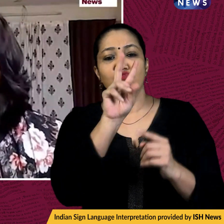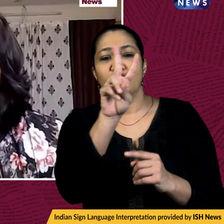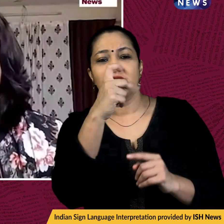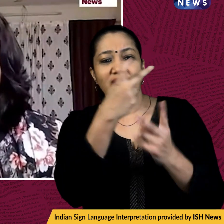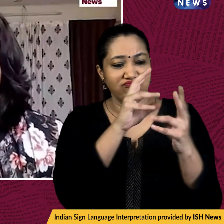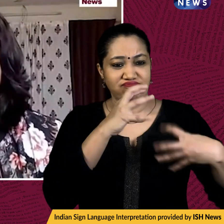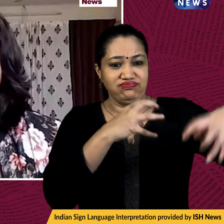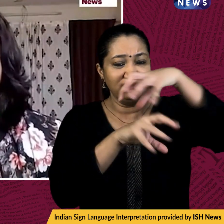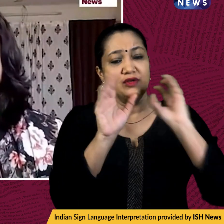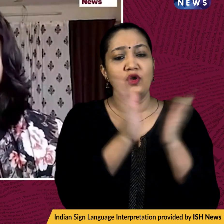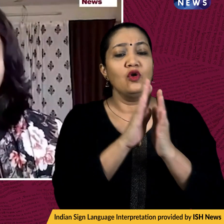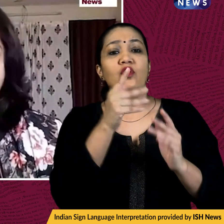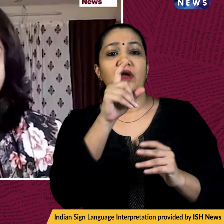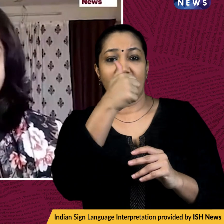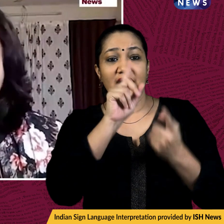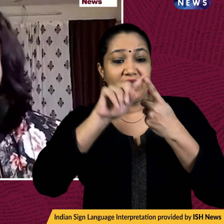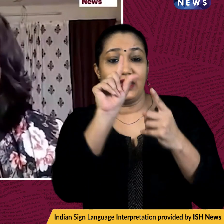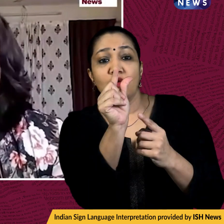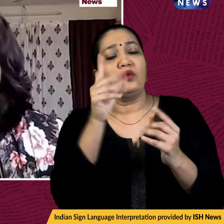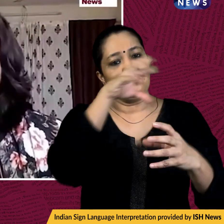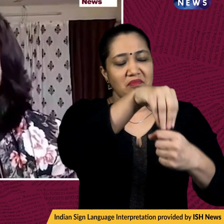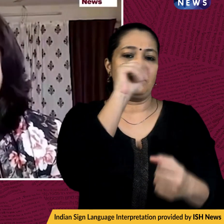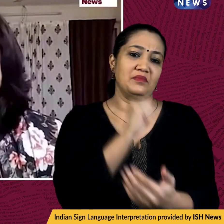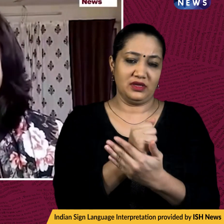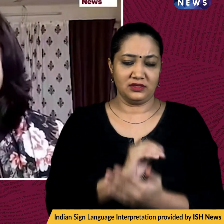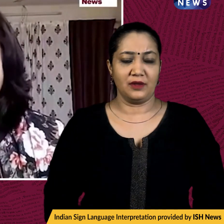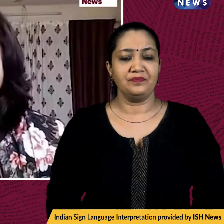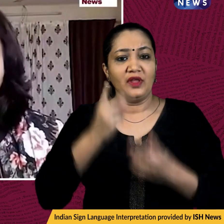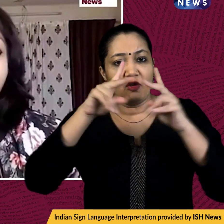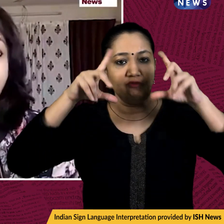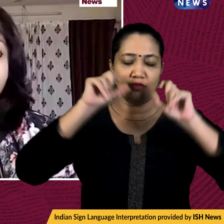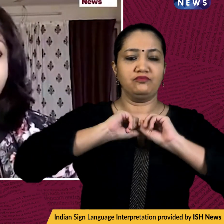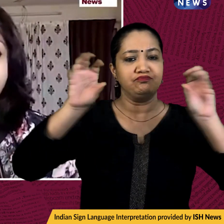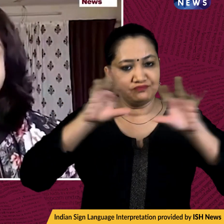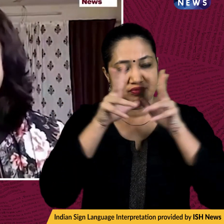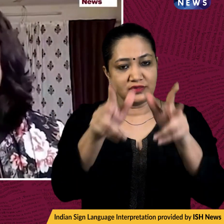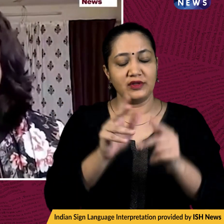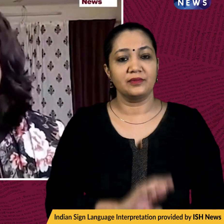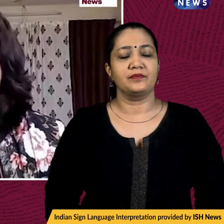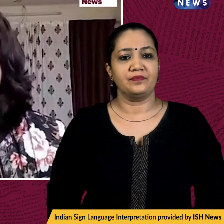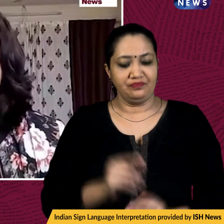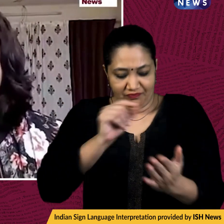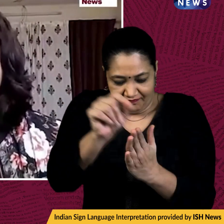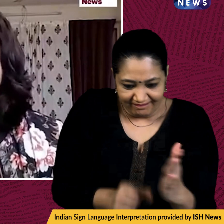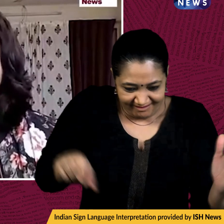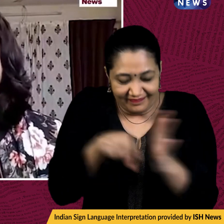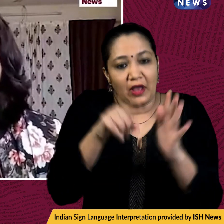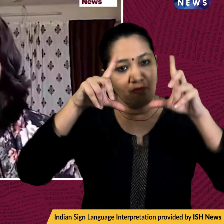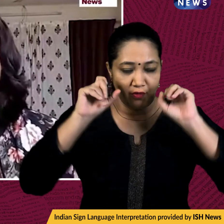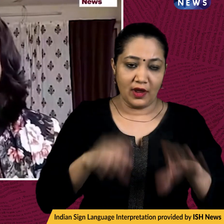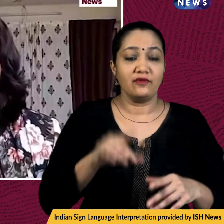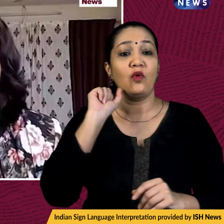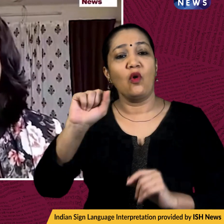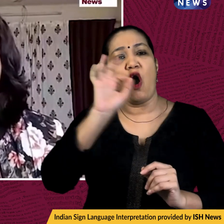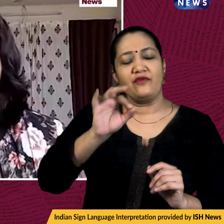join the 27-nation European Union. He posted photos online of himself signing the application, and